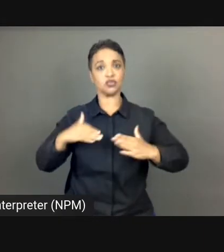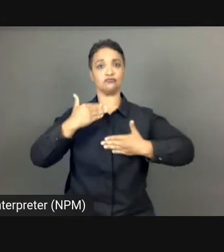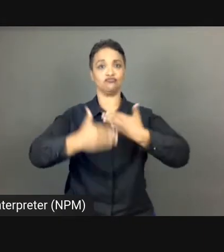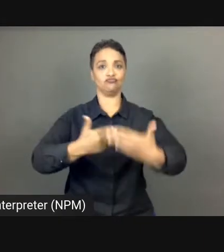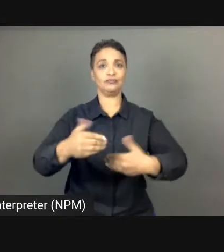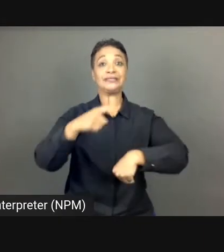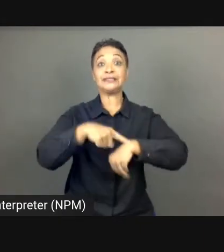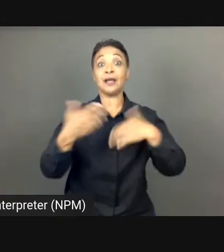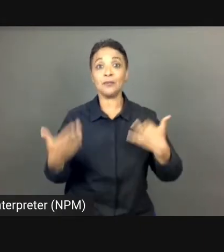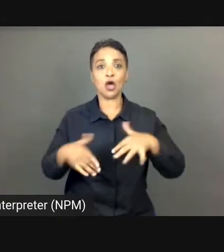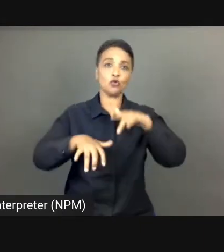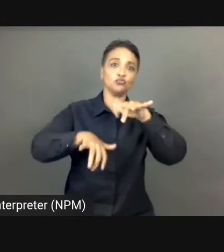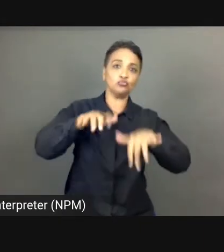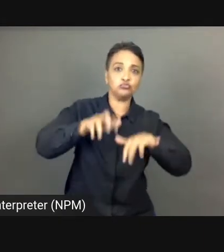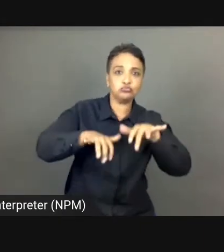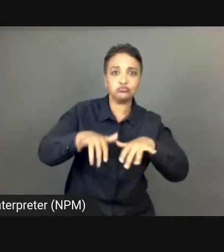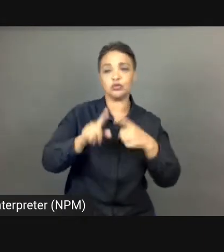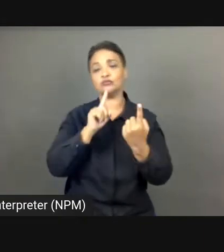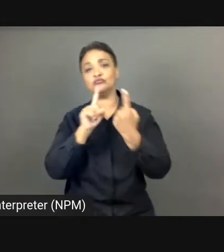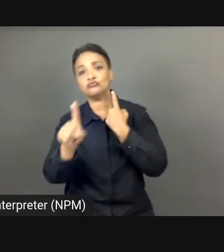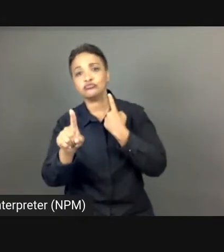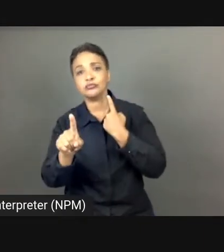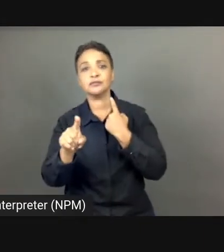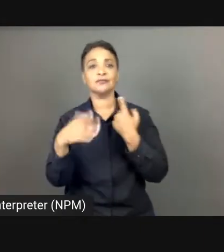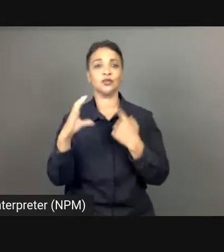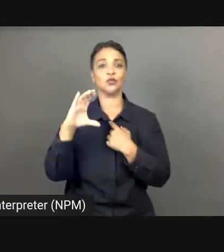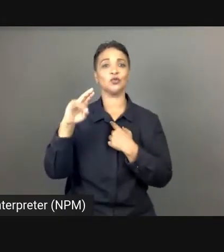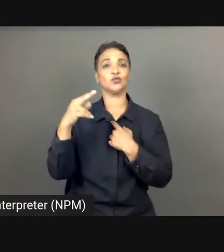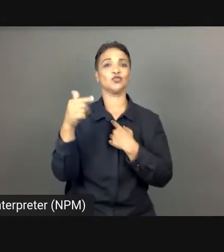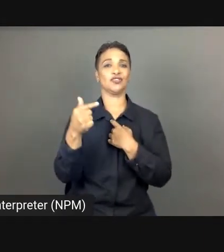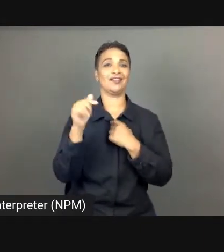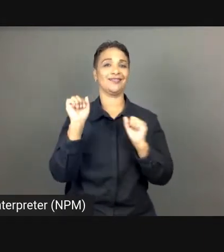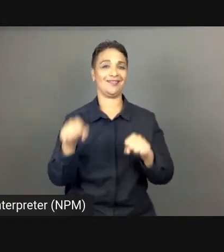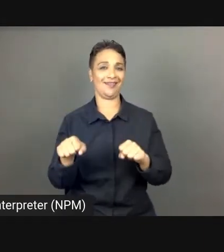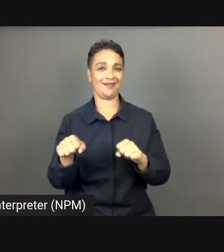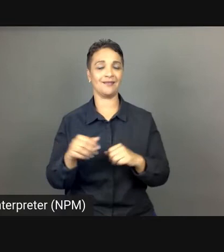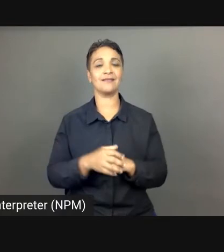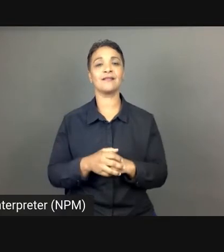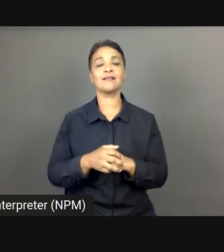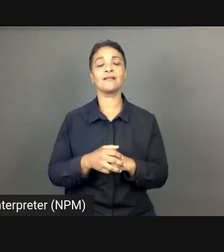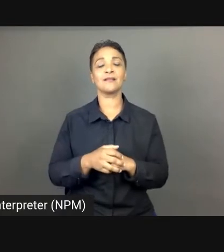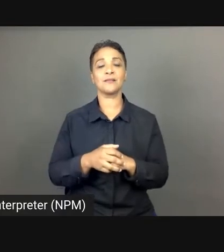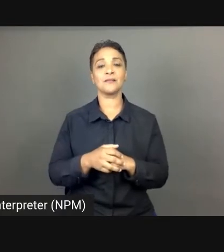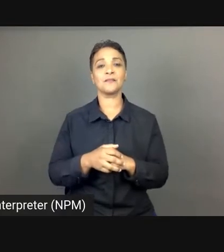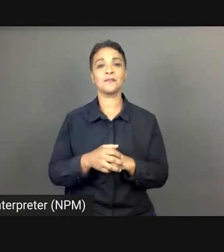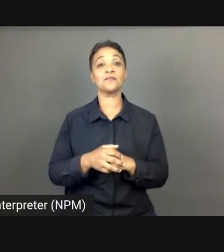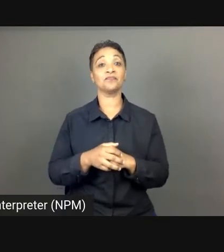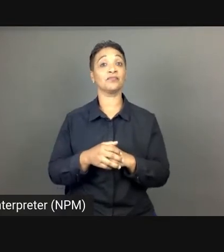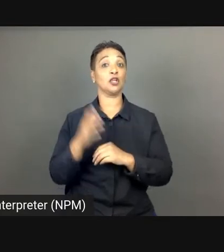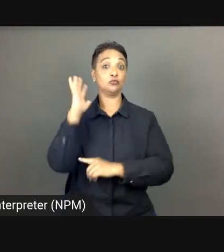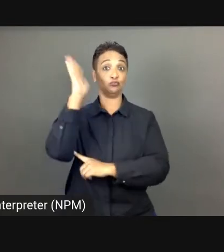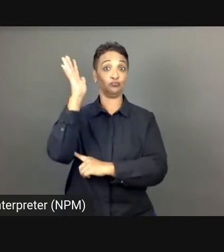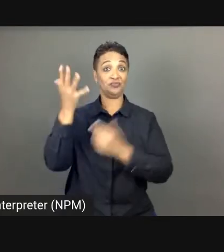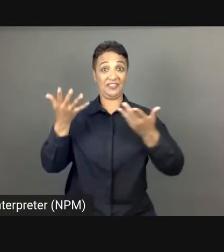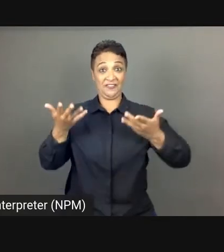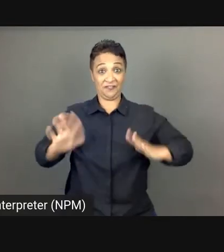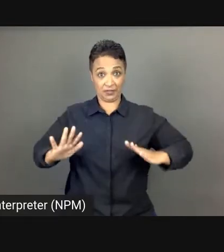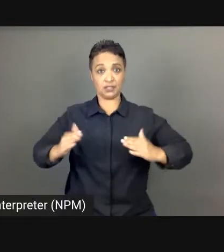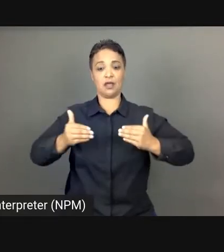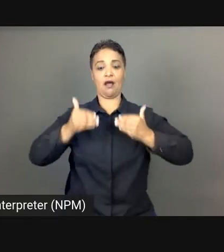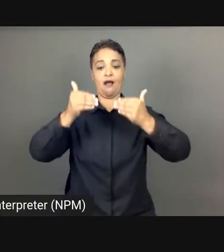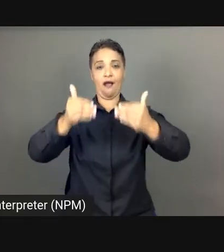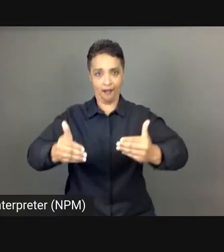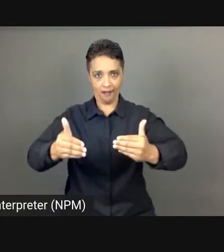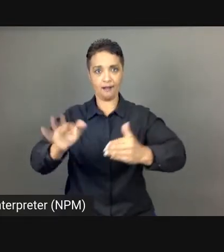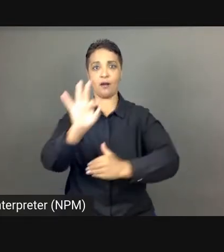chat and not the event chat. And we will take some of them at the end. If you have a question for a specific